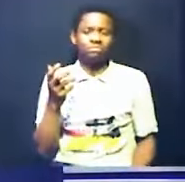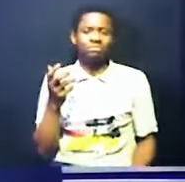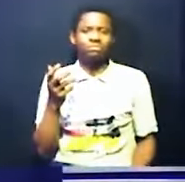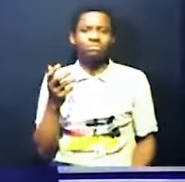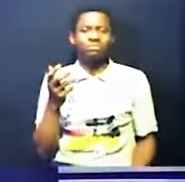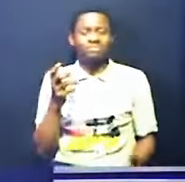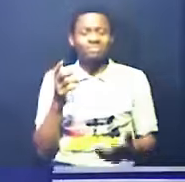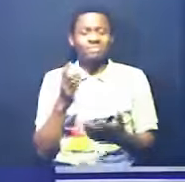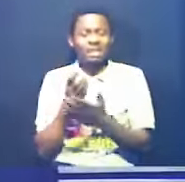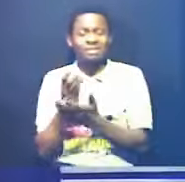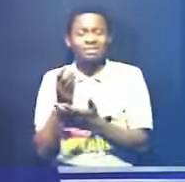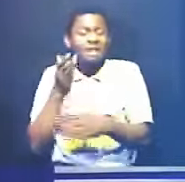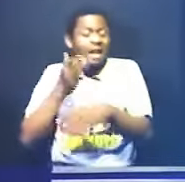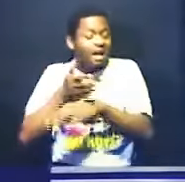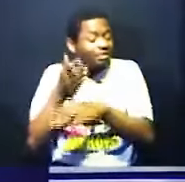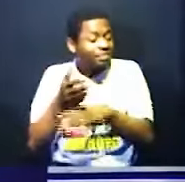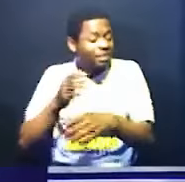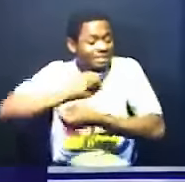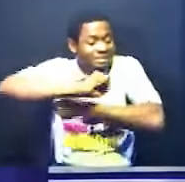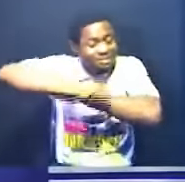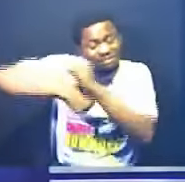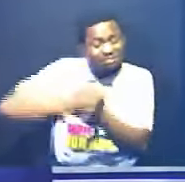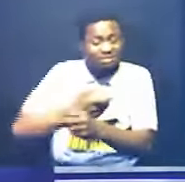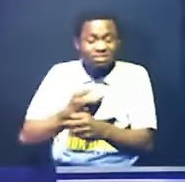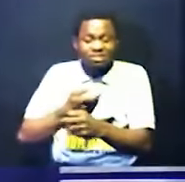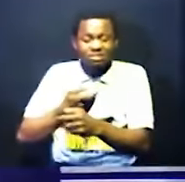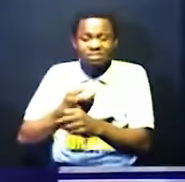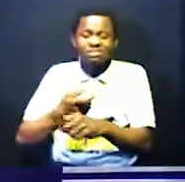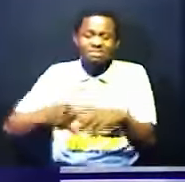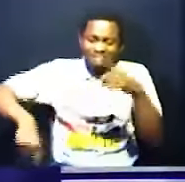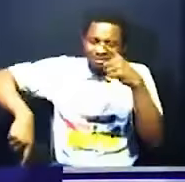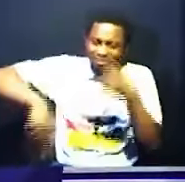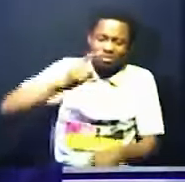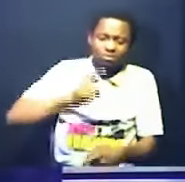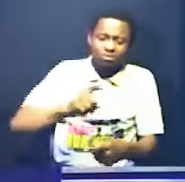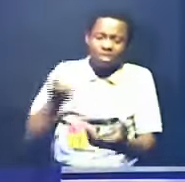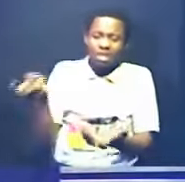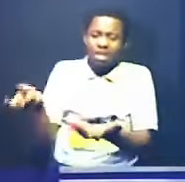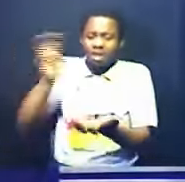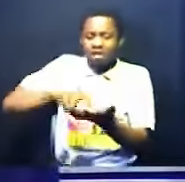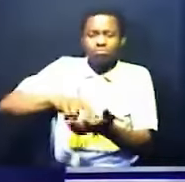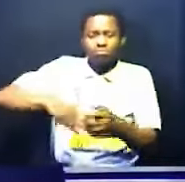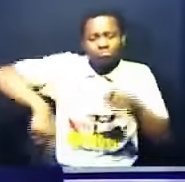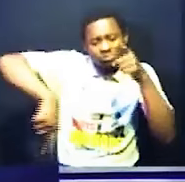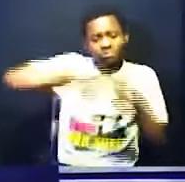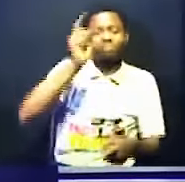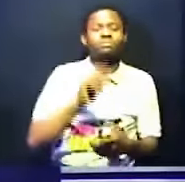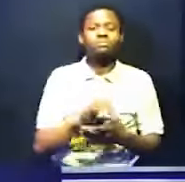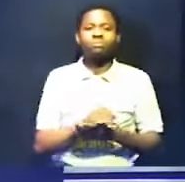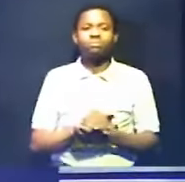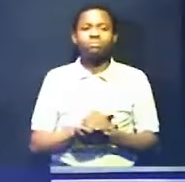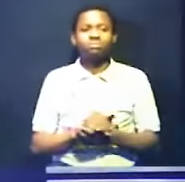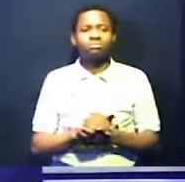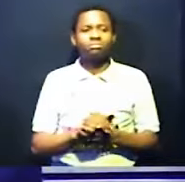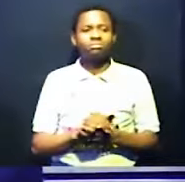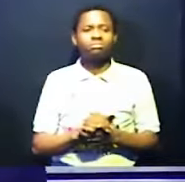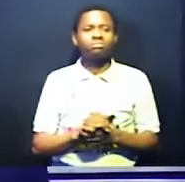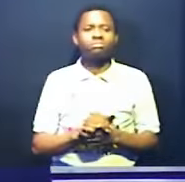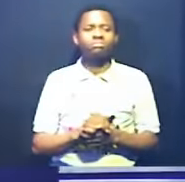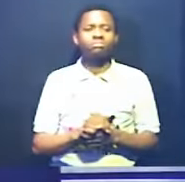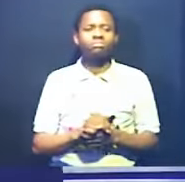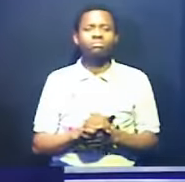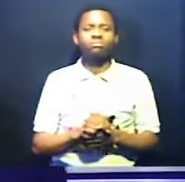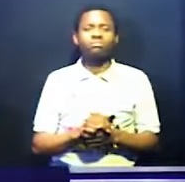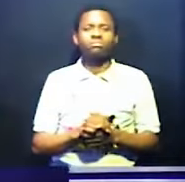you, and him, or Baba, and Sano, Katrin, and Session, one year away. Na we ya nyenu krom ha anase ya busu yemu betima